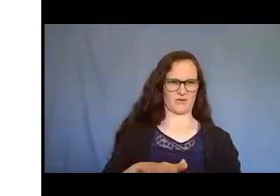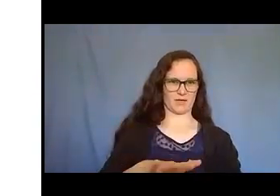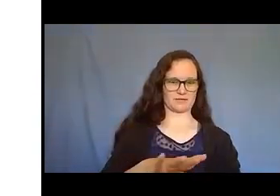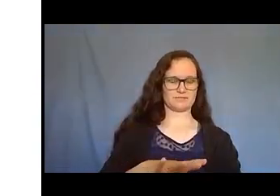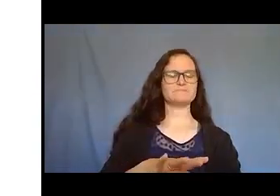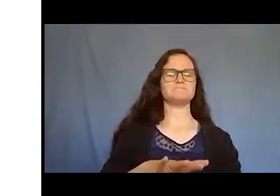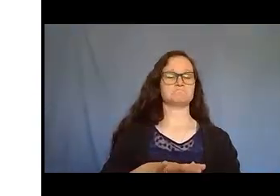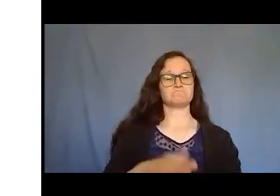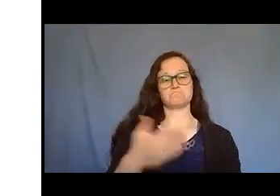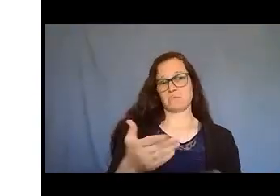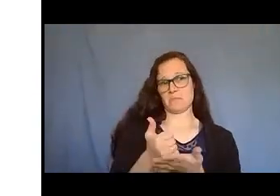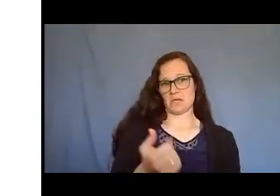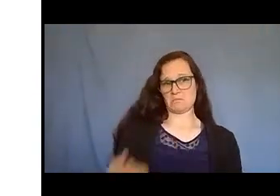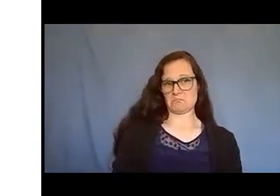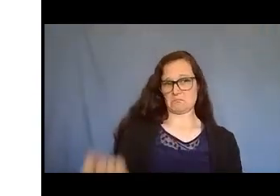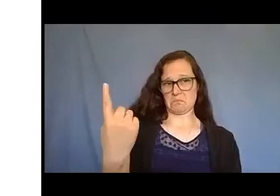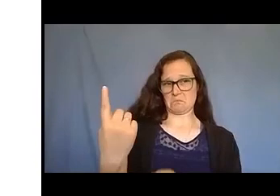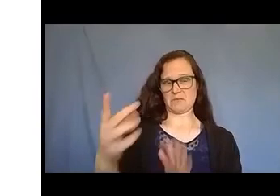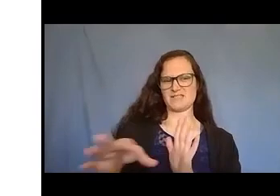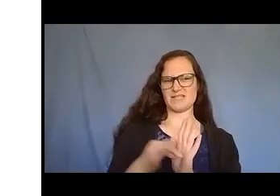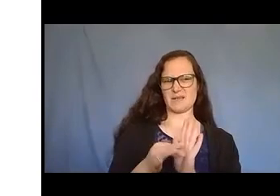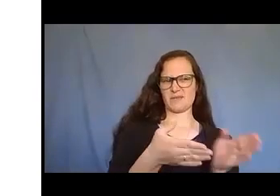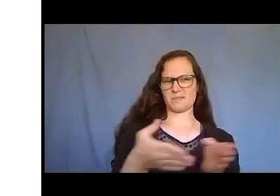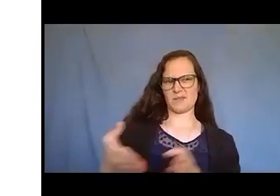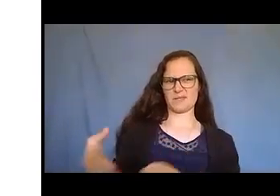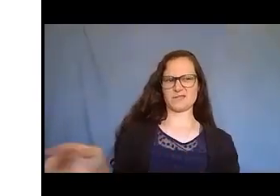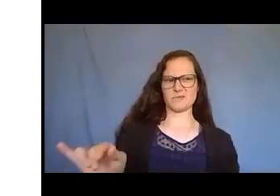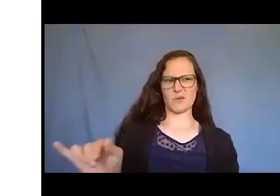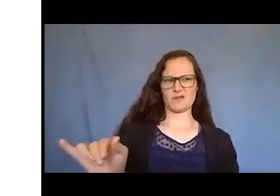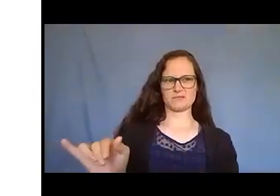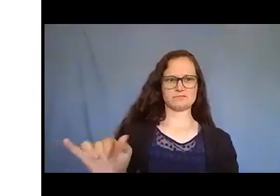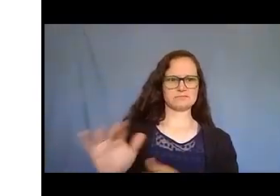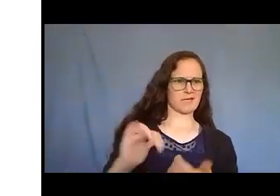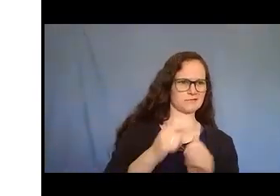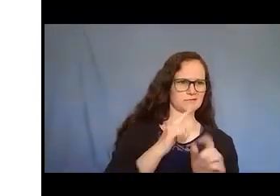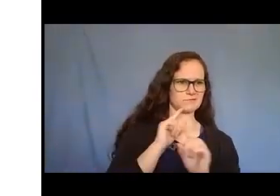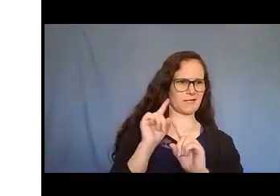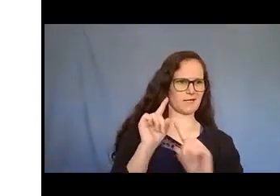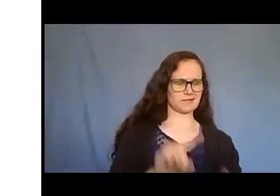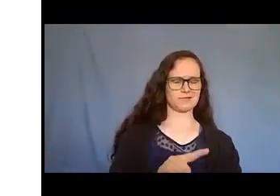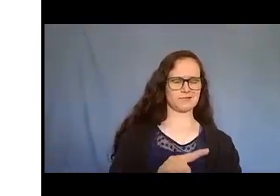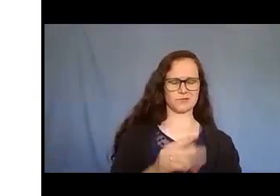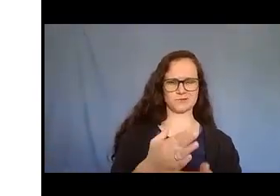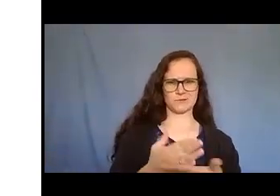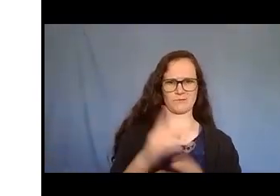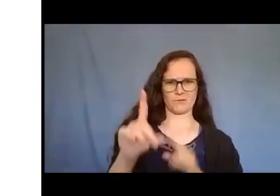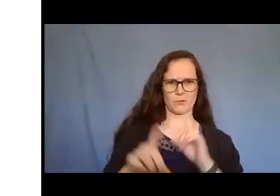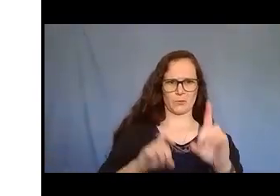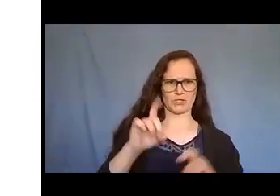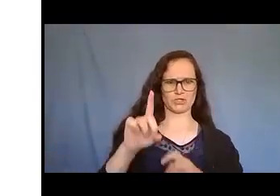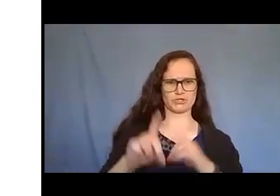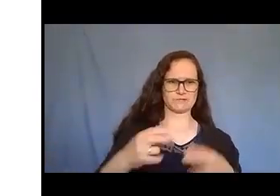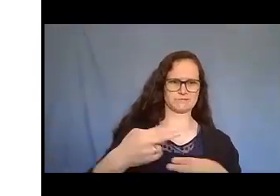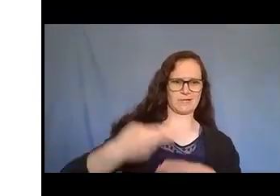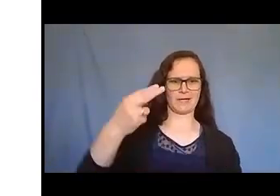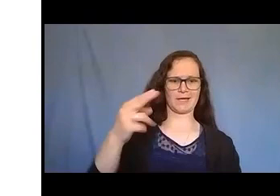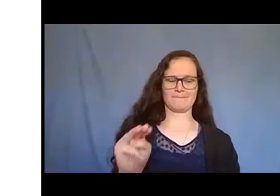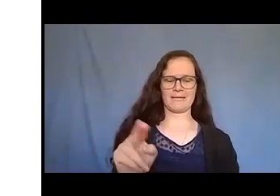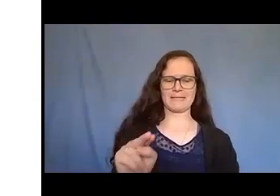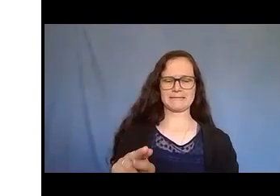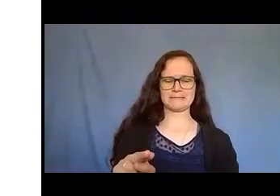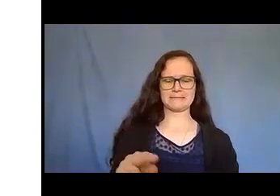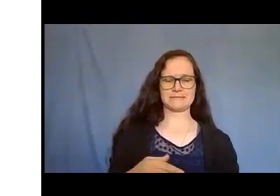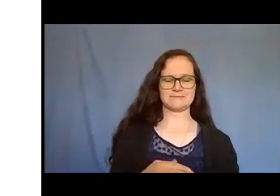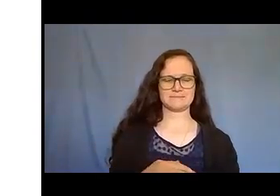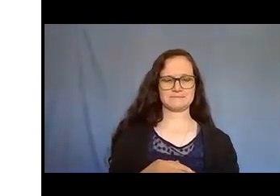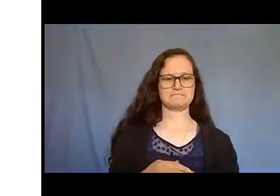build our sampling plan for how we're going to answer some of these questions about what's causing high concentrations of manganese. So our